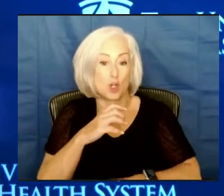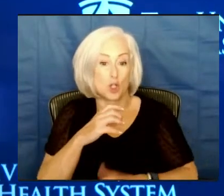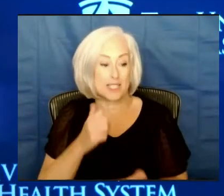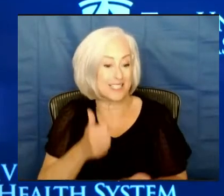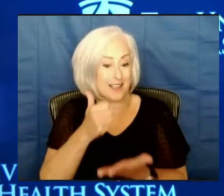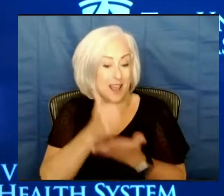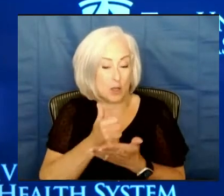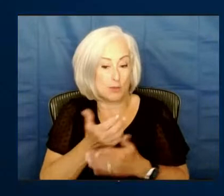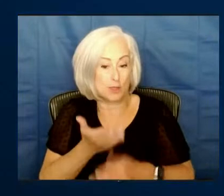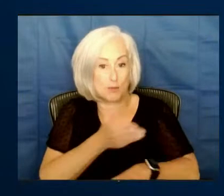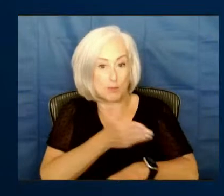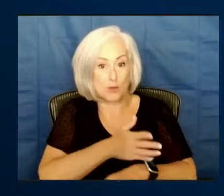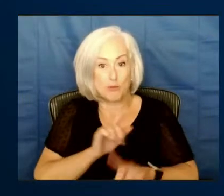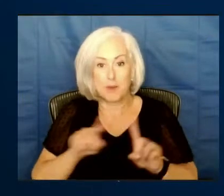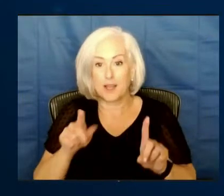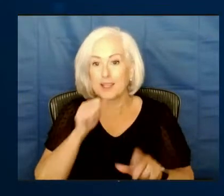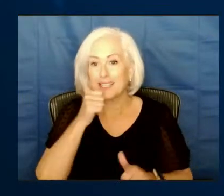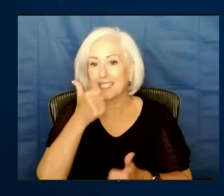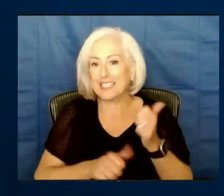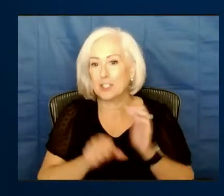Monks.